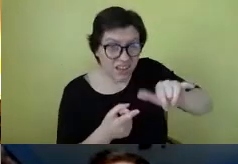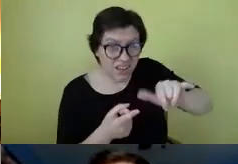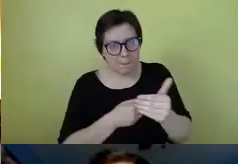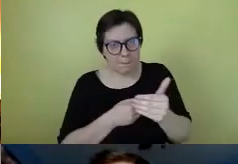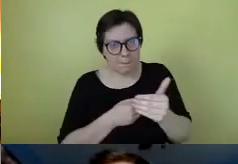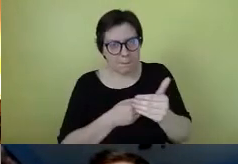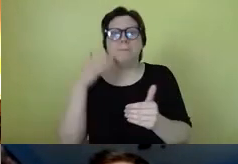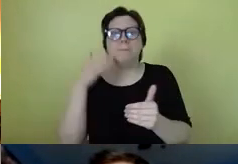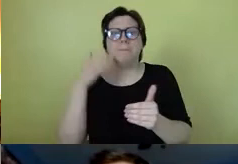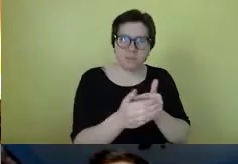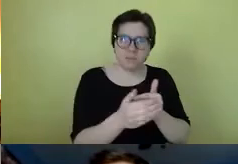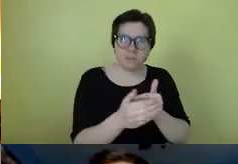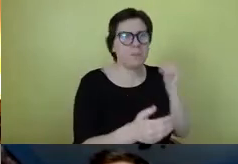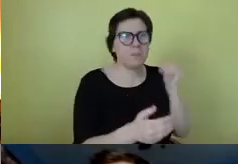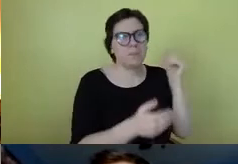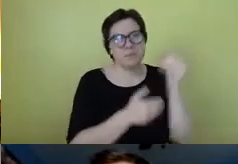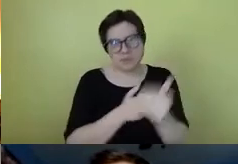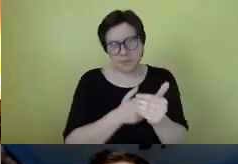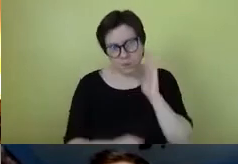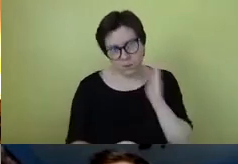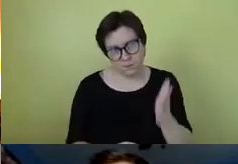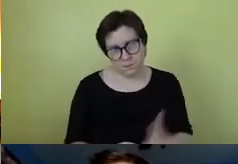by step process.